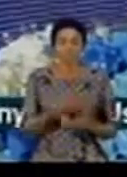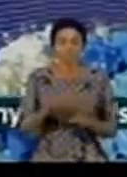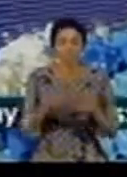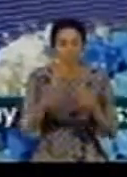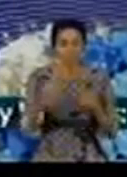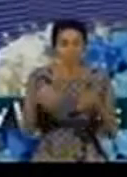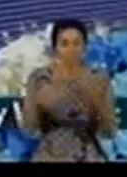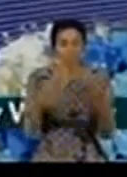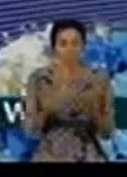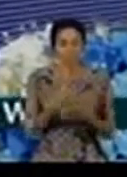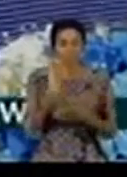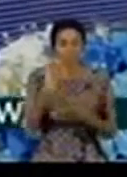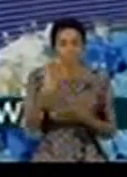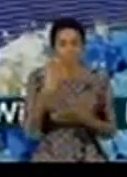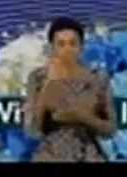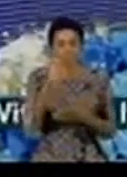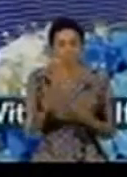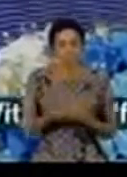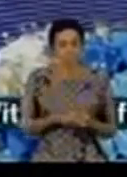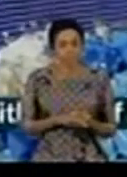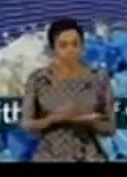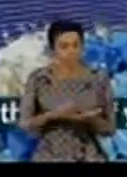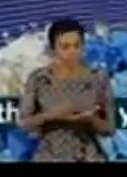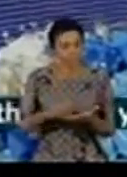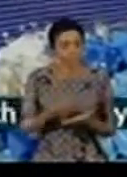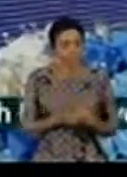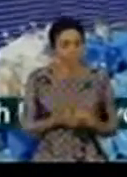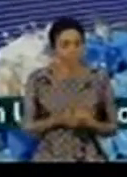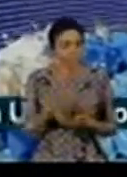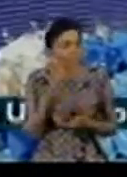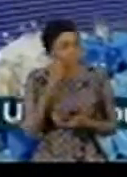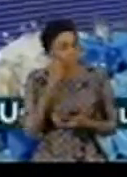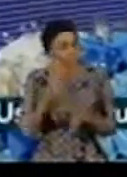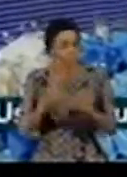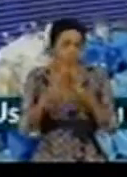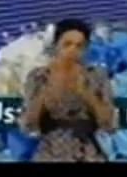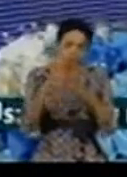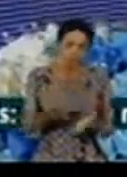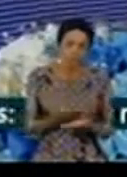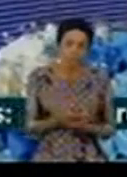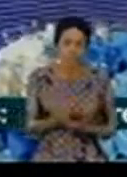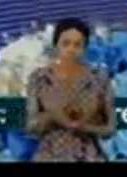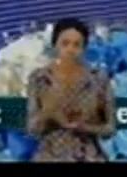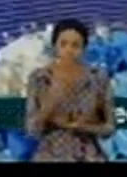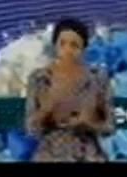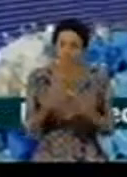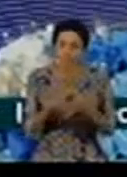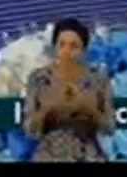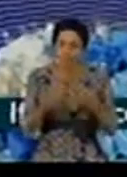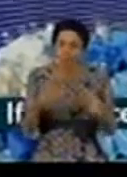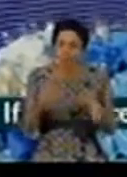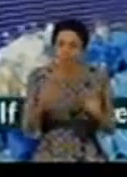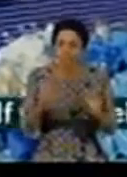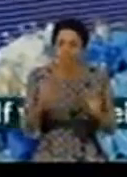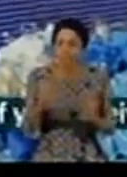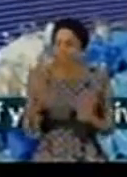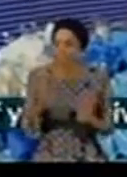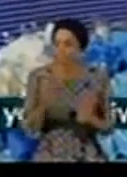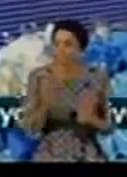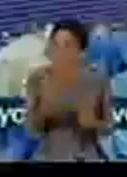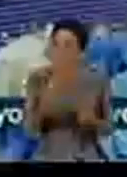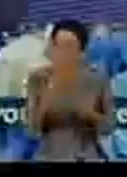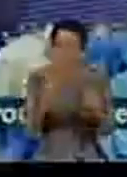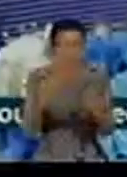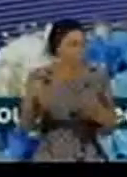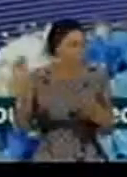far back, come out. Let's encourage them. The pastor has prayed and the miracle is